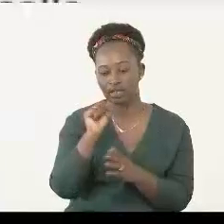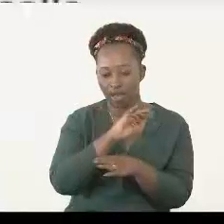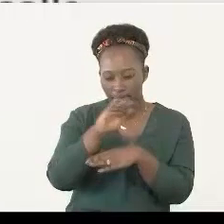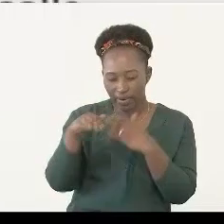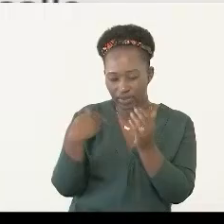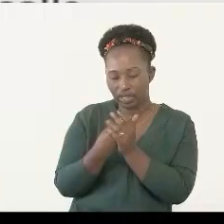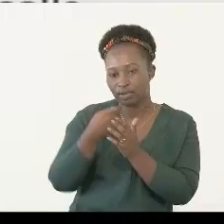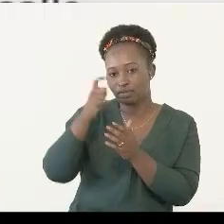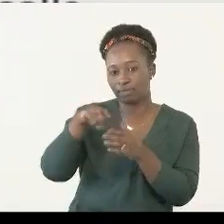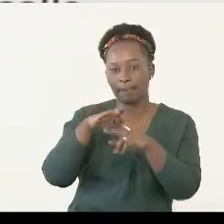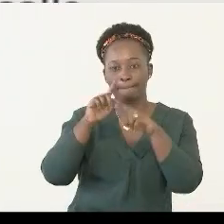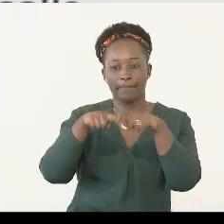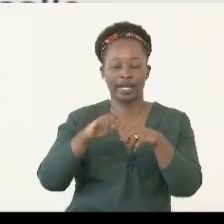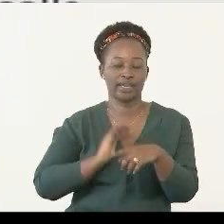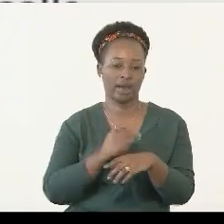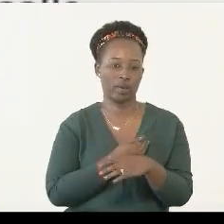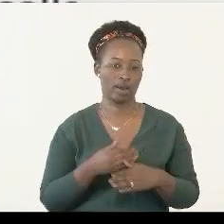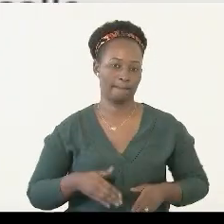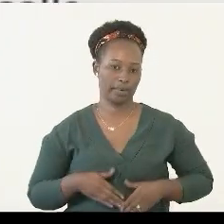Then bones serve